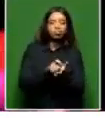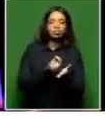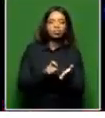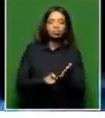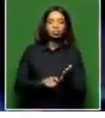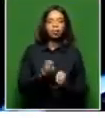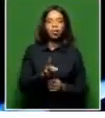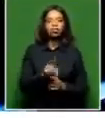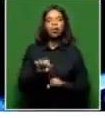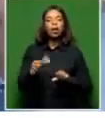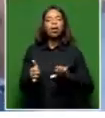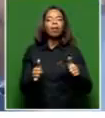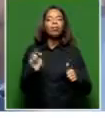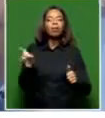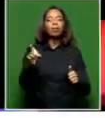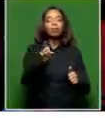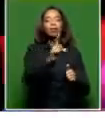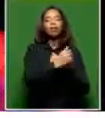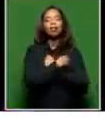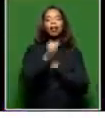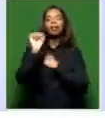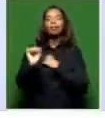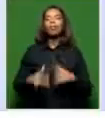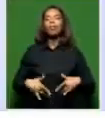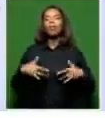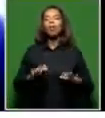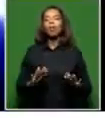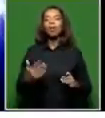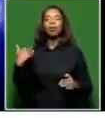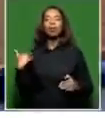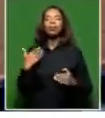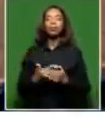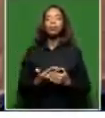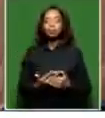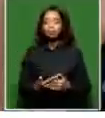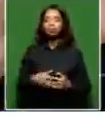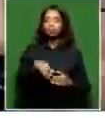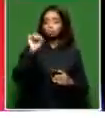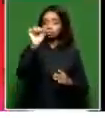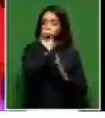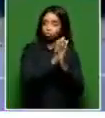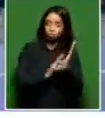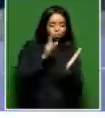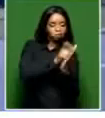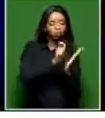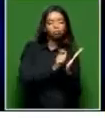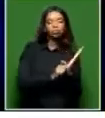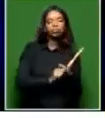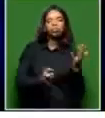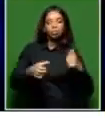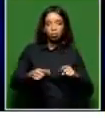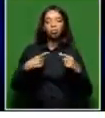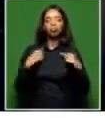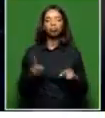at other people's lives, and telling a story through that is what I do. That's how I get